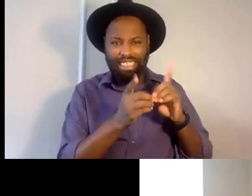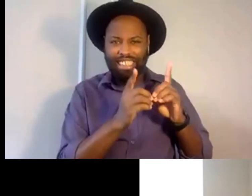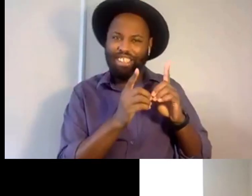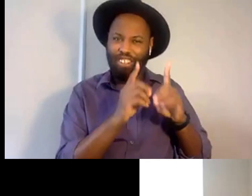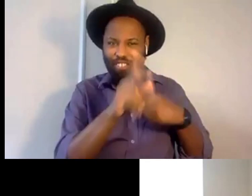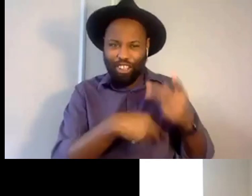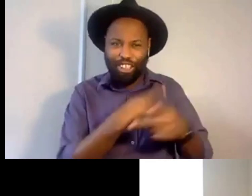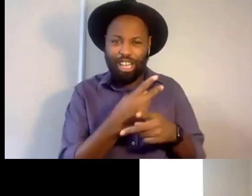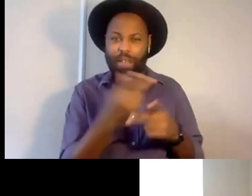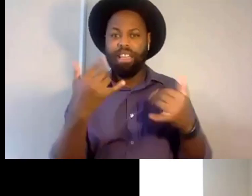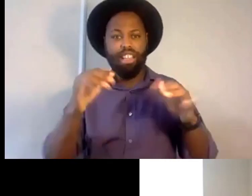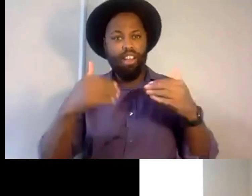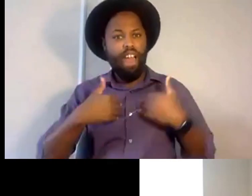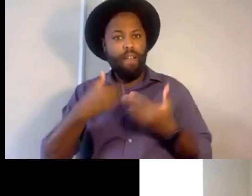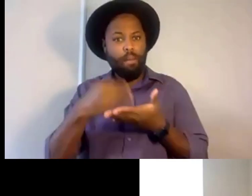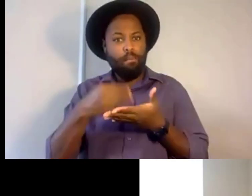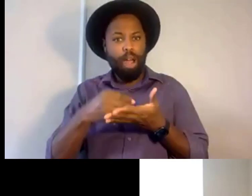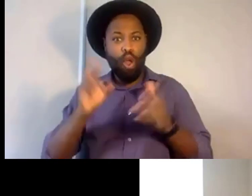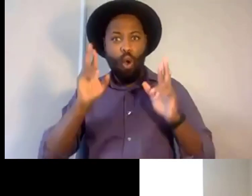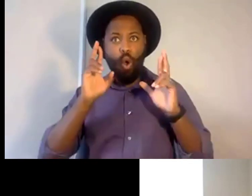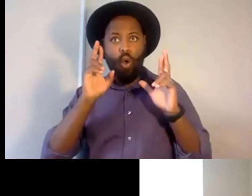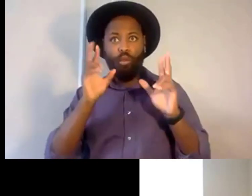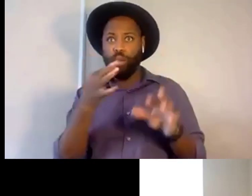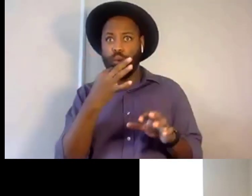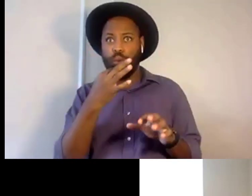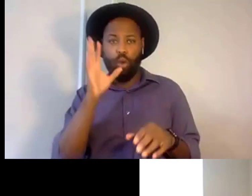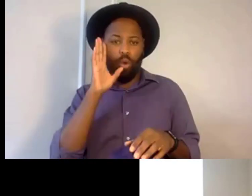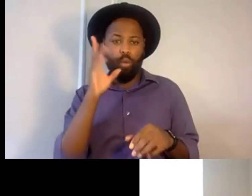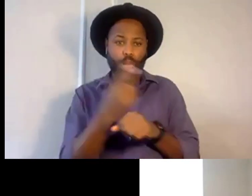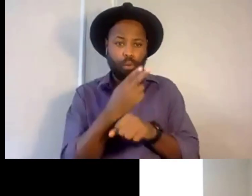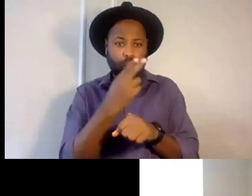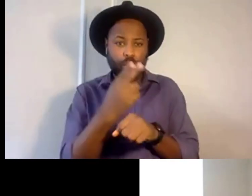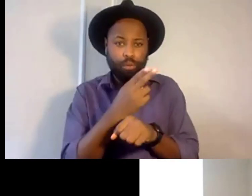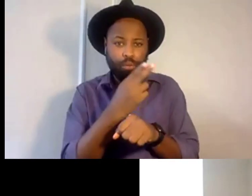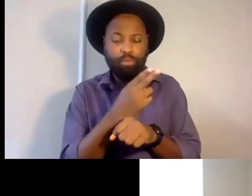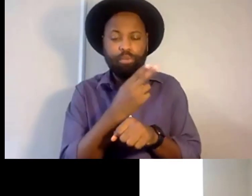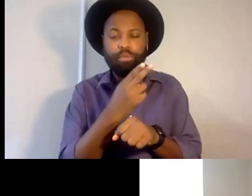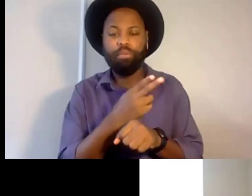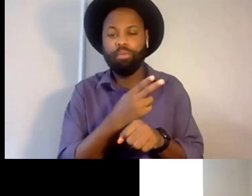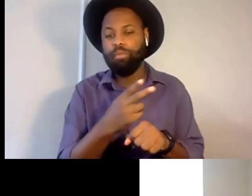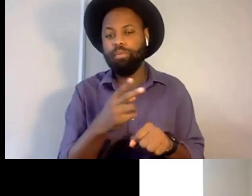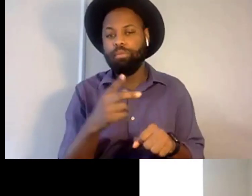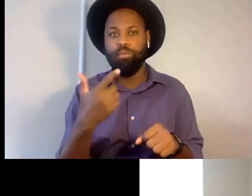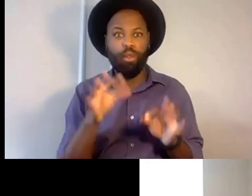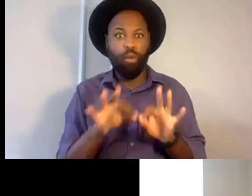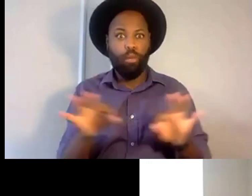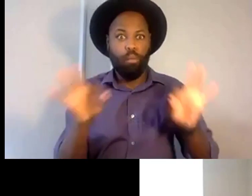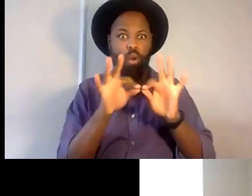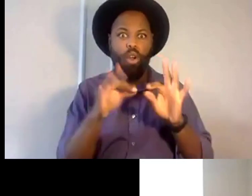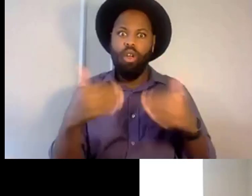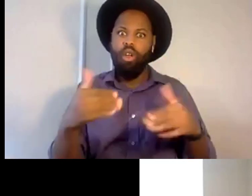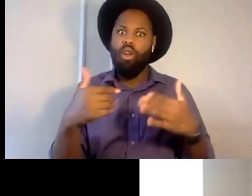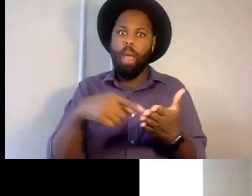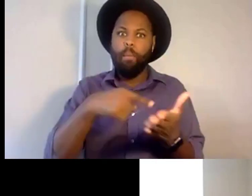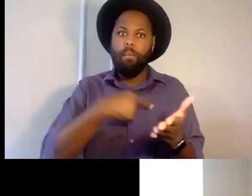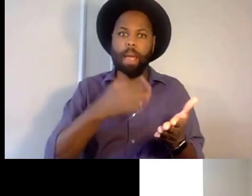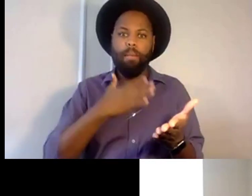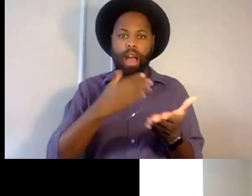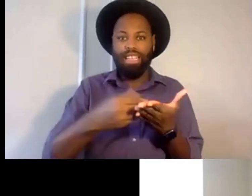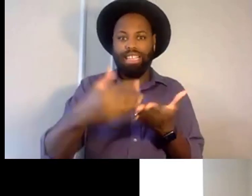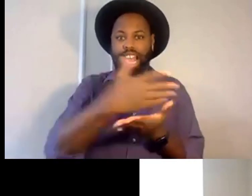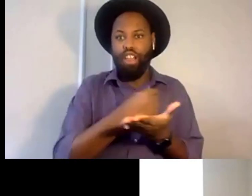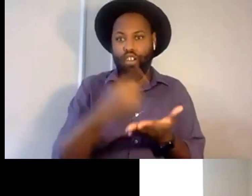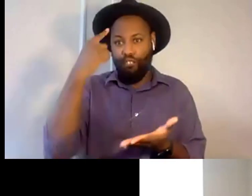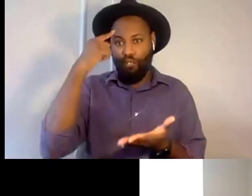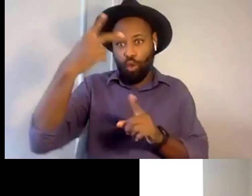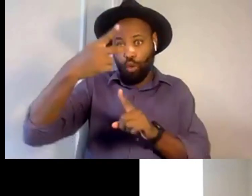I'm hoping that I will be able to use that. So the big thing was that it paid my salary for 2 months, and